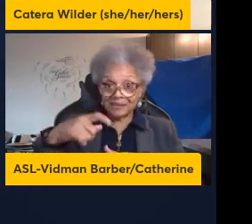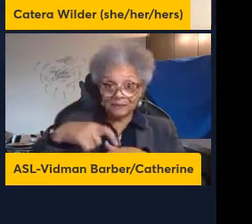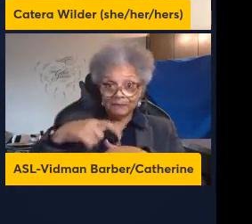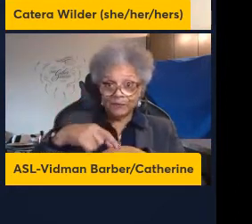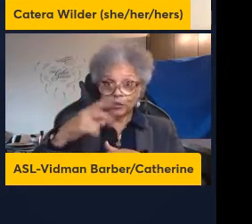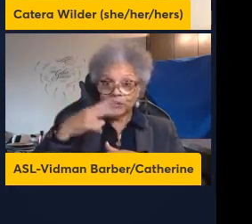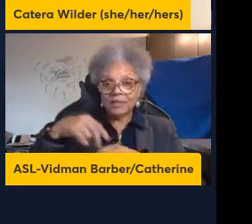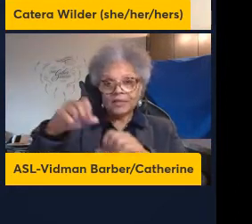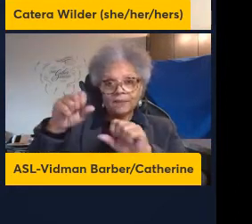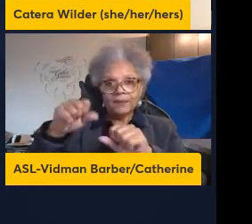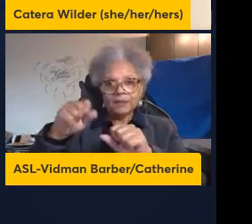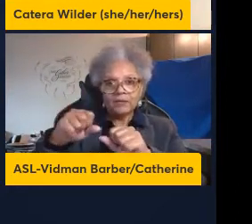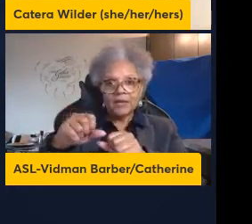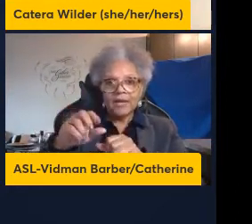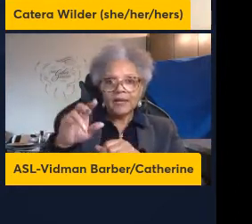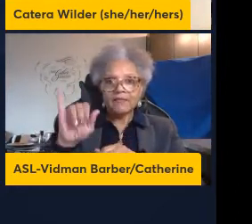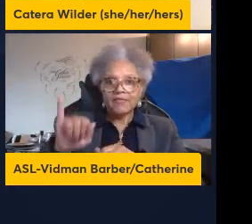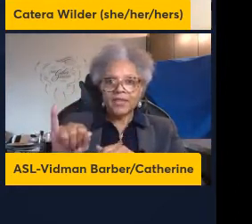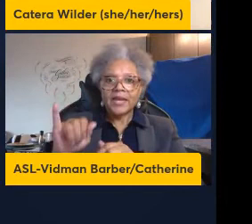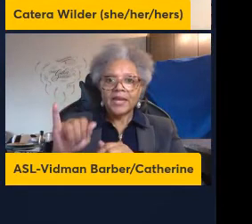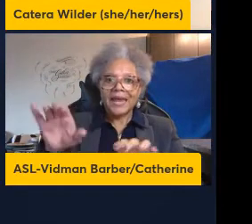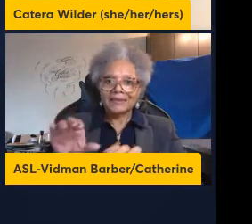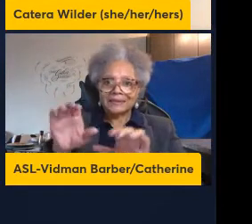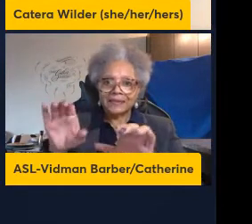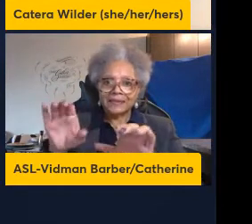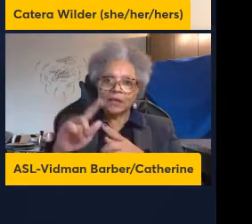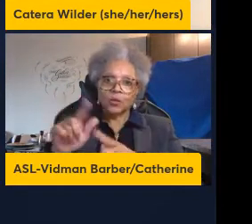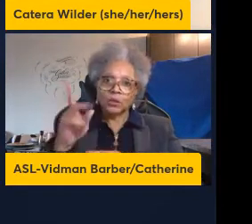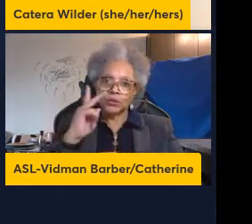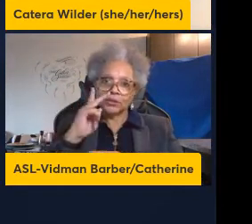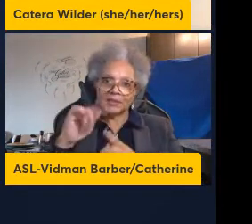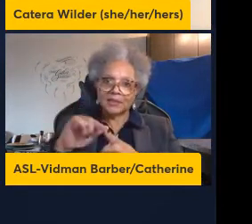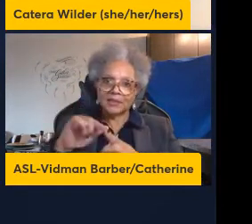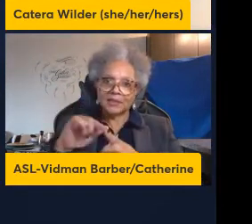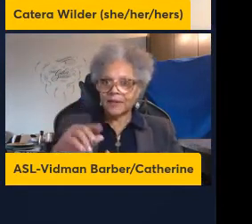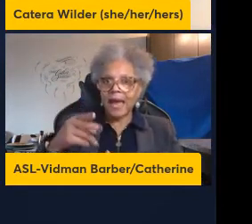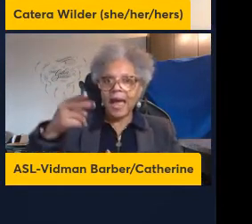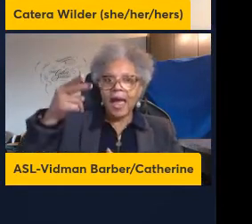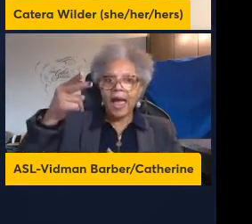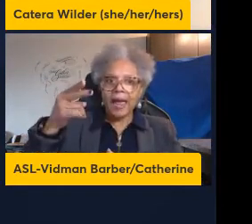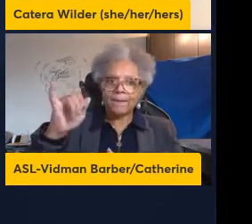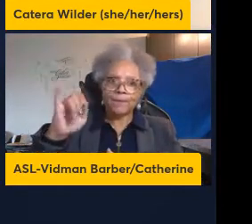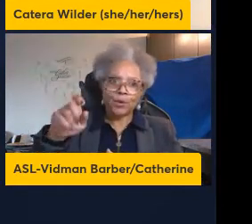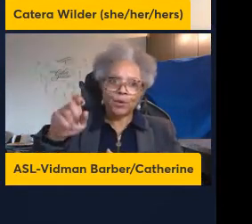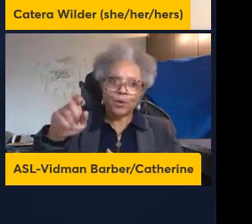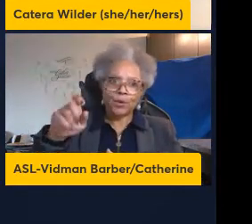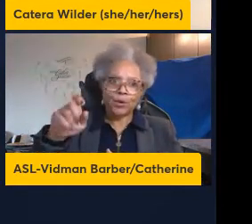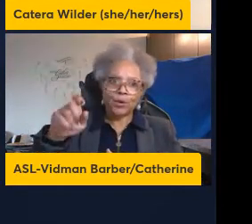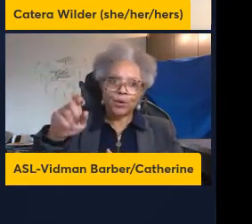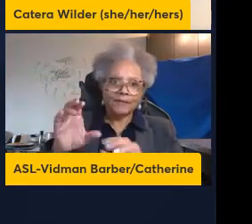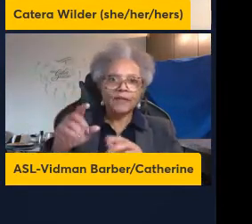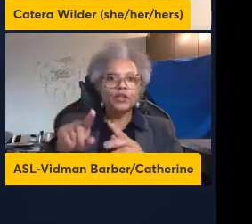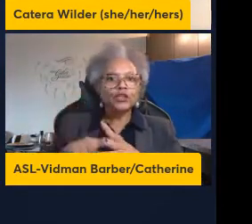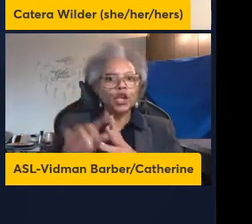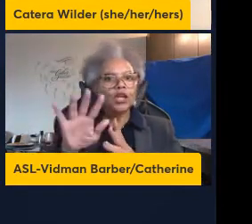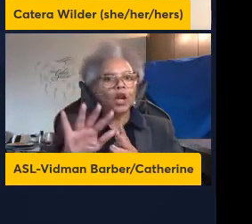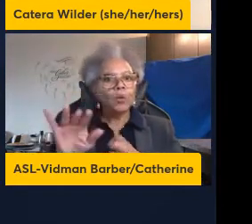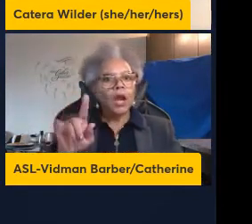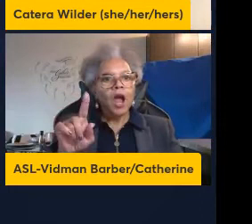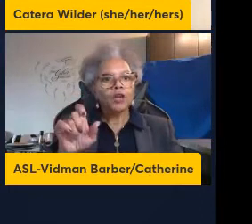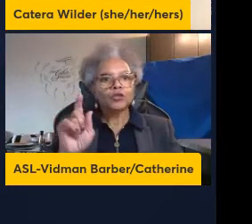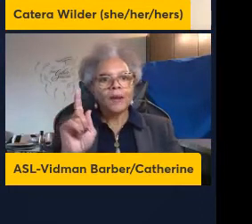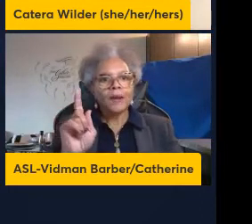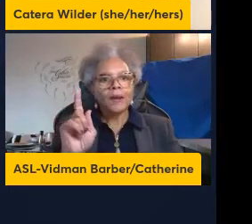potentiated phase of ISGF3 activity where you get this hyperactivation during starting around 100 minutes